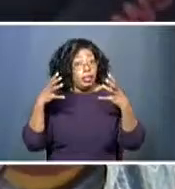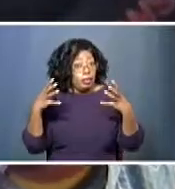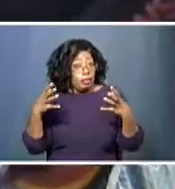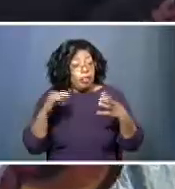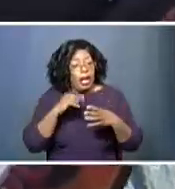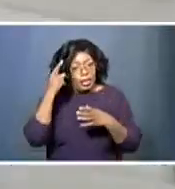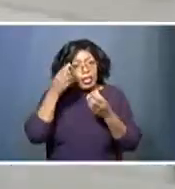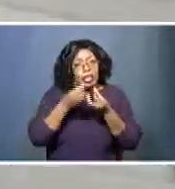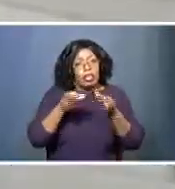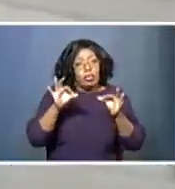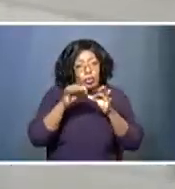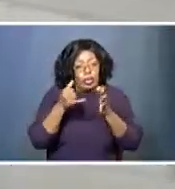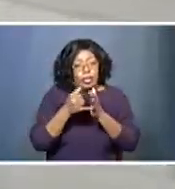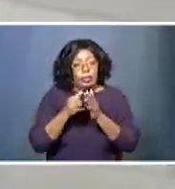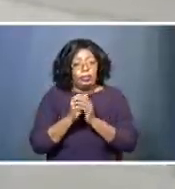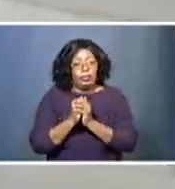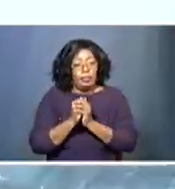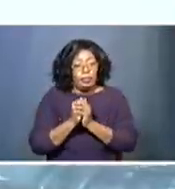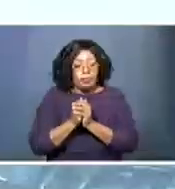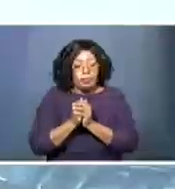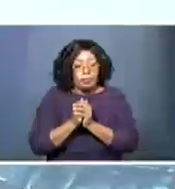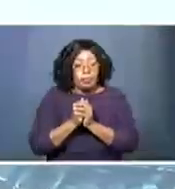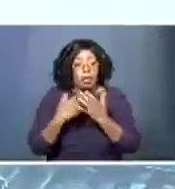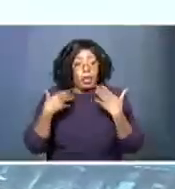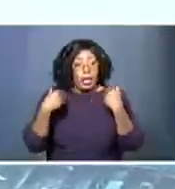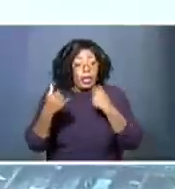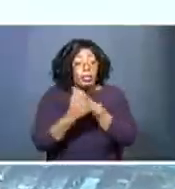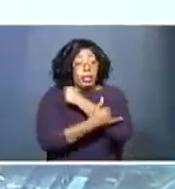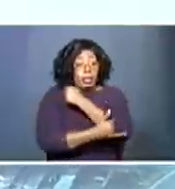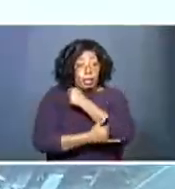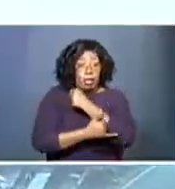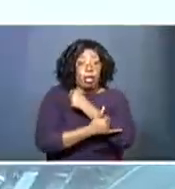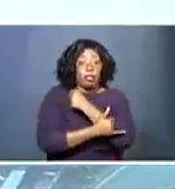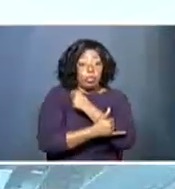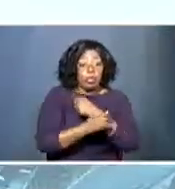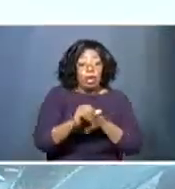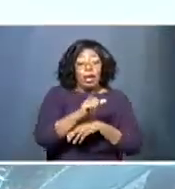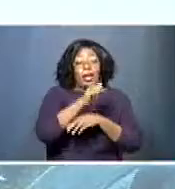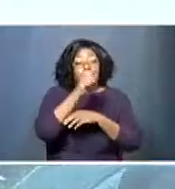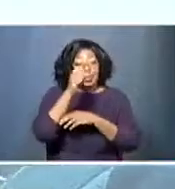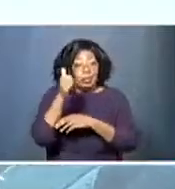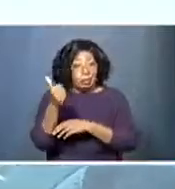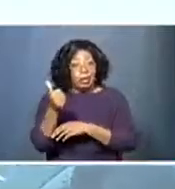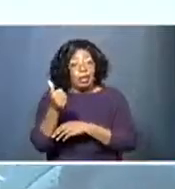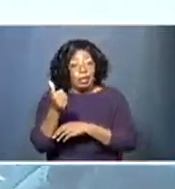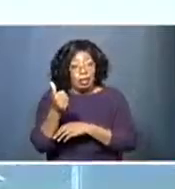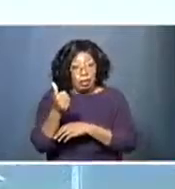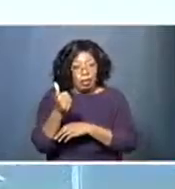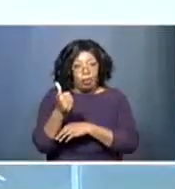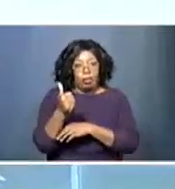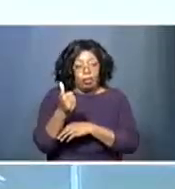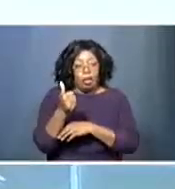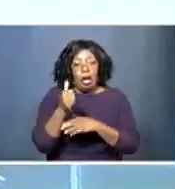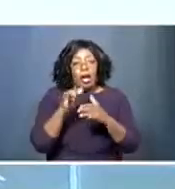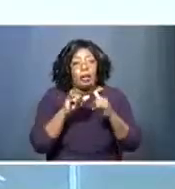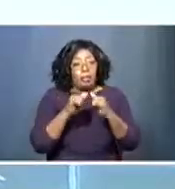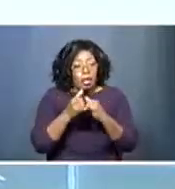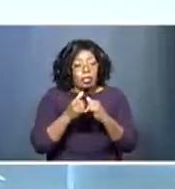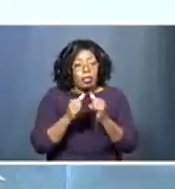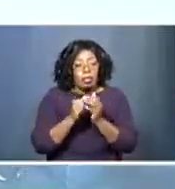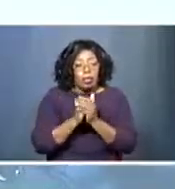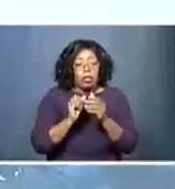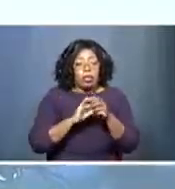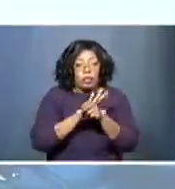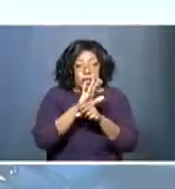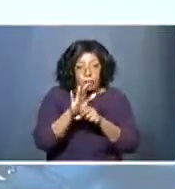I think it's worth it. On the health front, the country has marked yet another milestone in COVID-19, although it